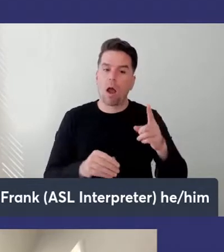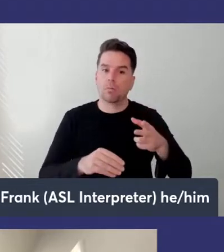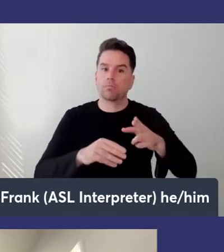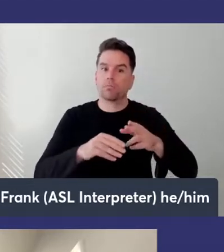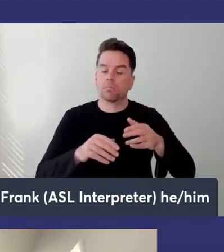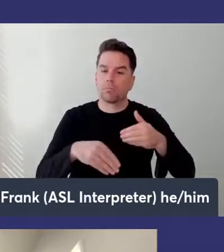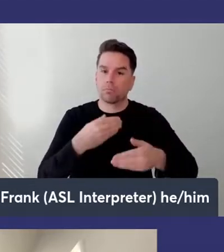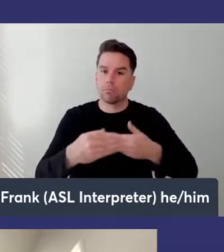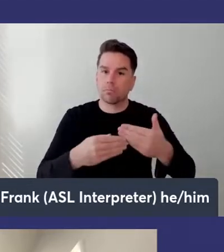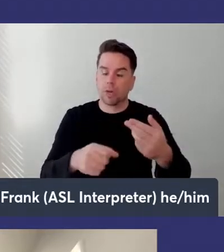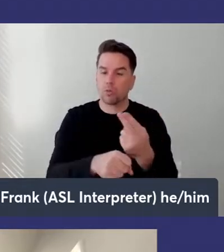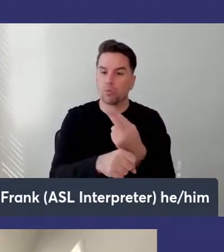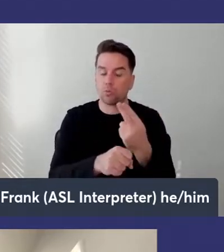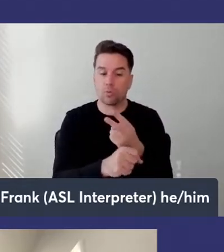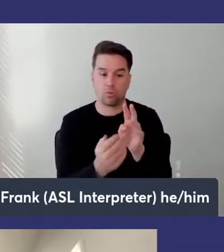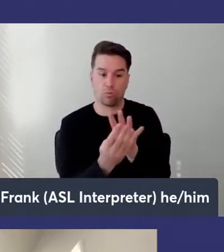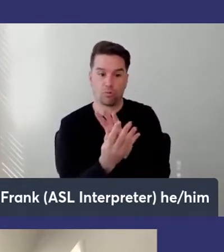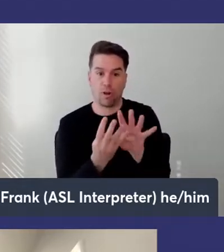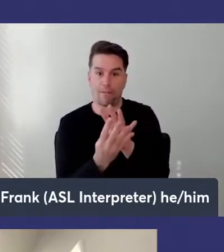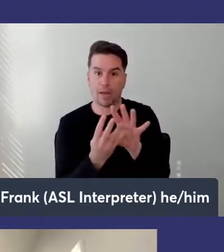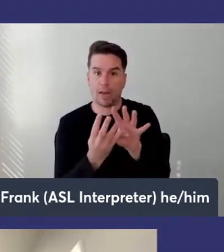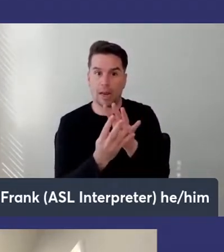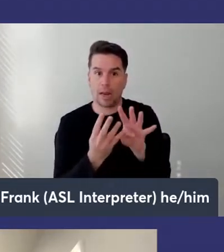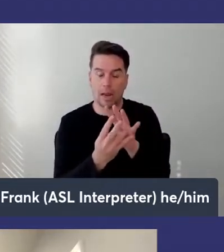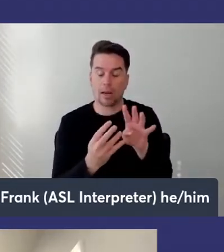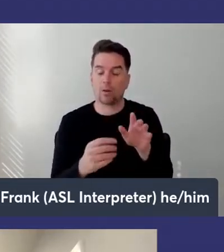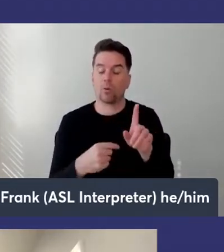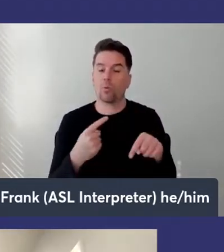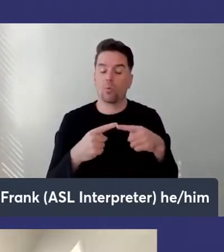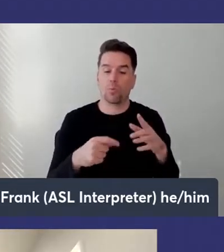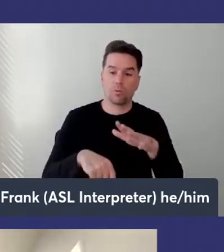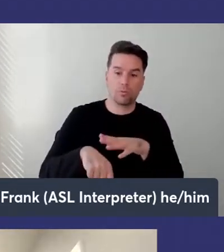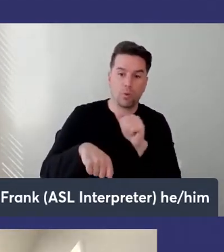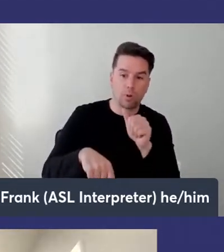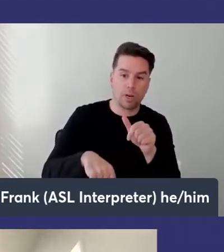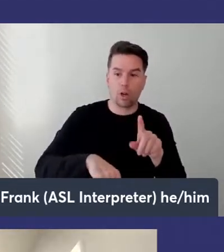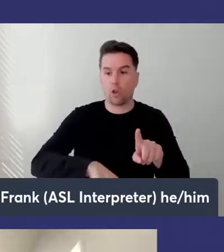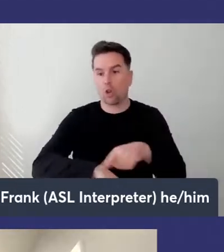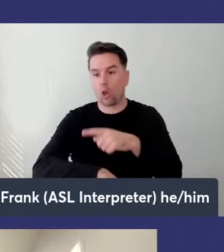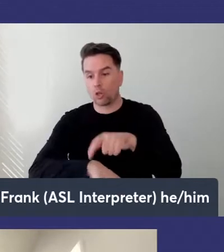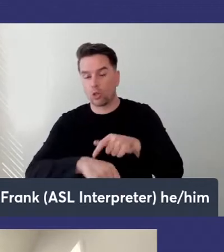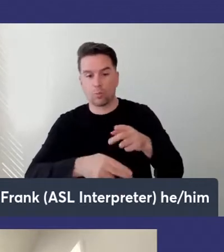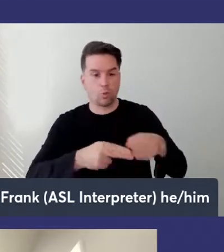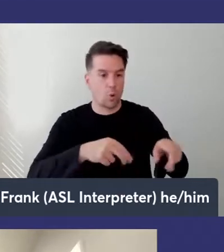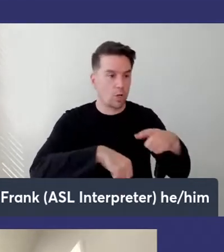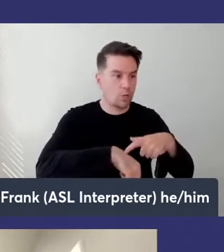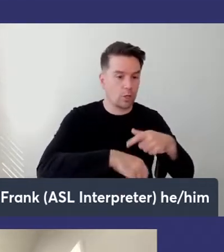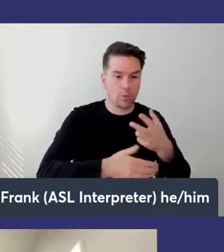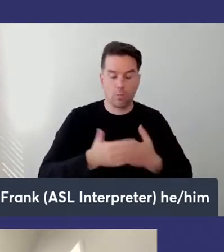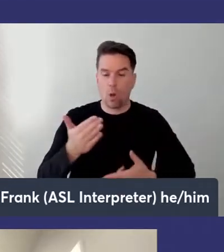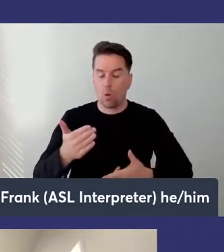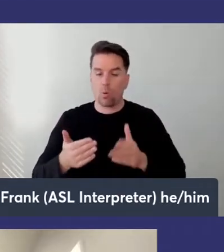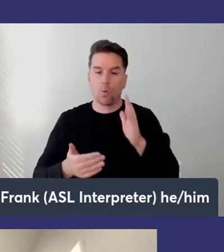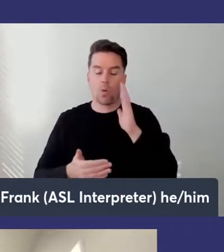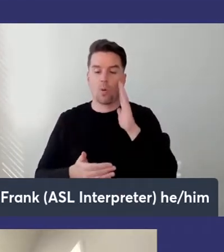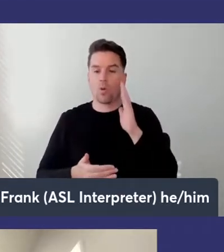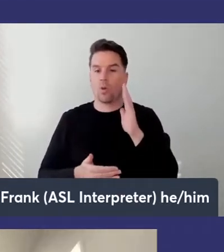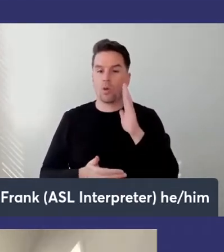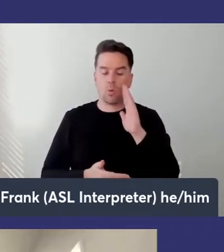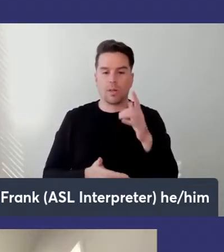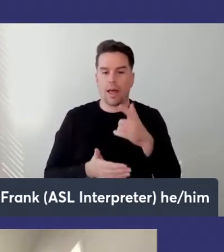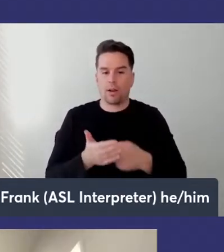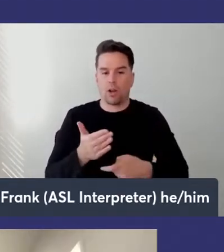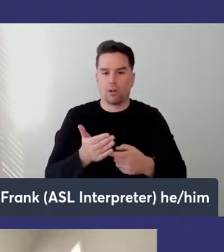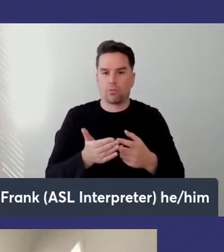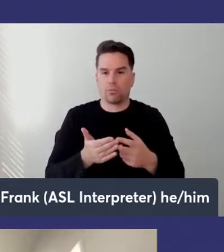that you have been invoking in a short term window and a long term window, you'll not incur those kind of